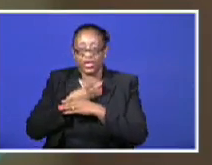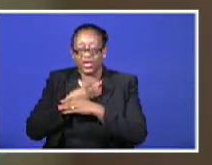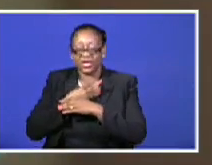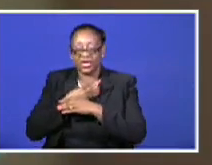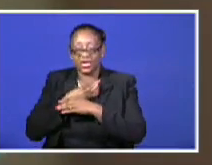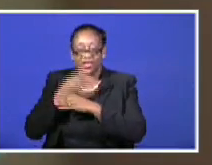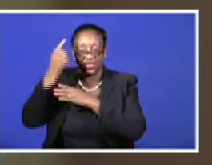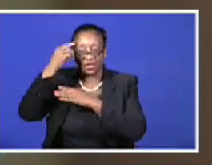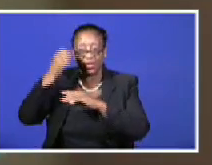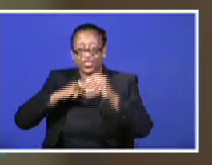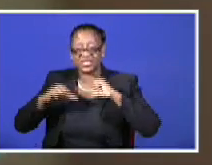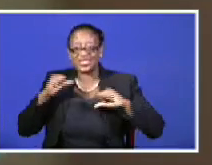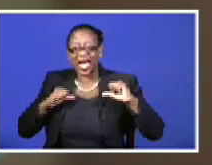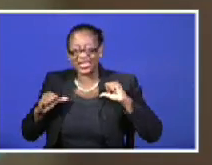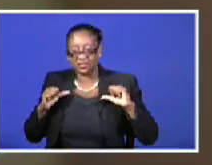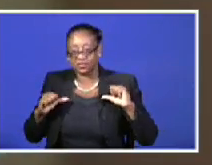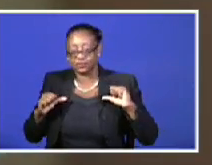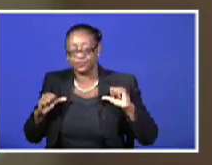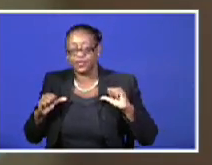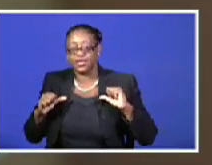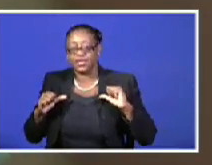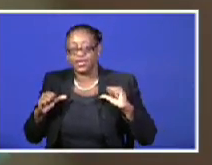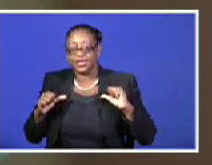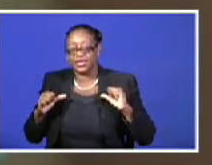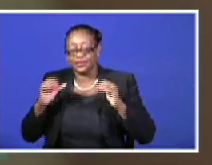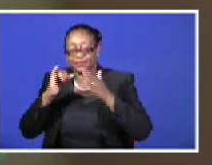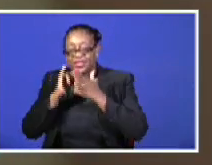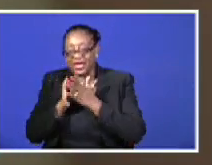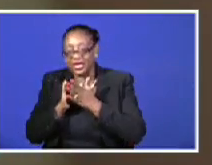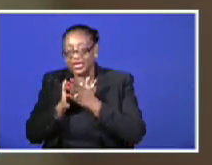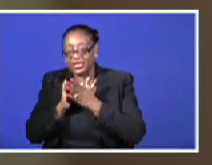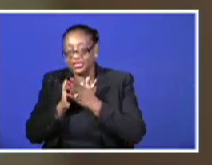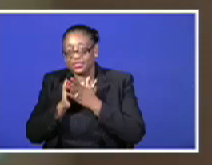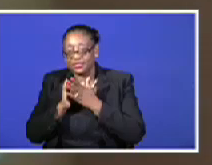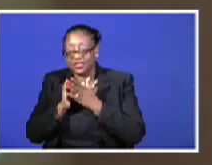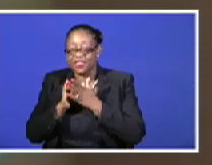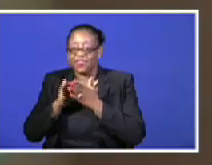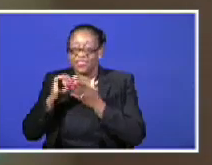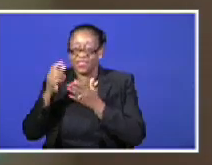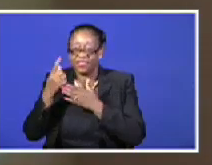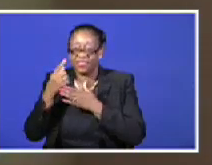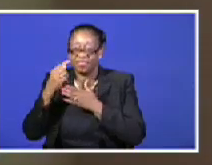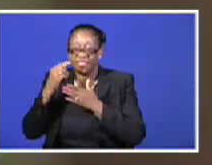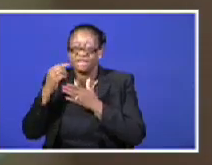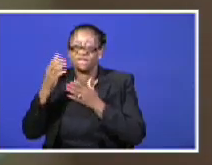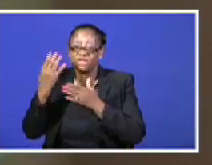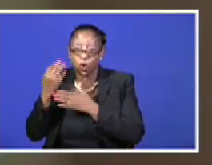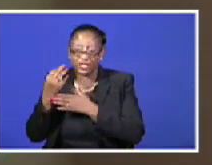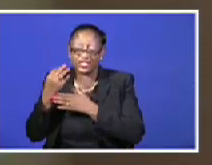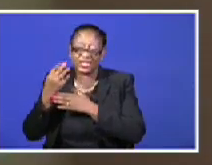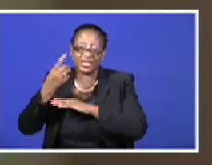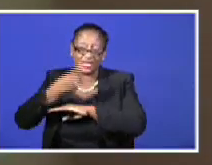science that that could be the most effective day, should you never have developed symptoms.